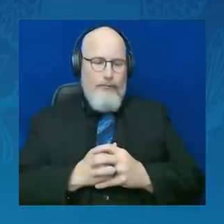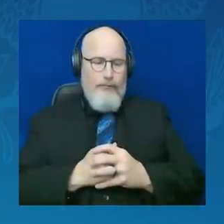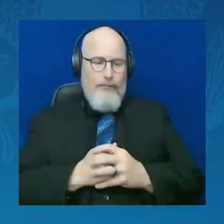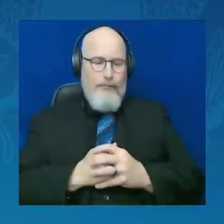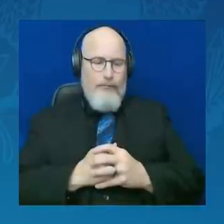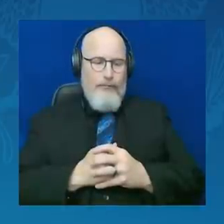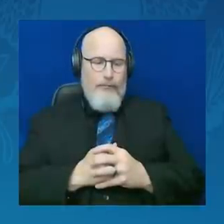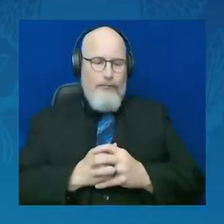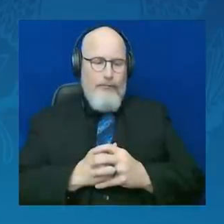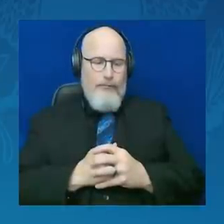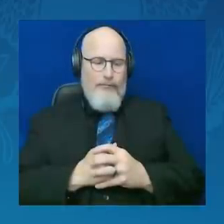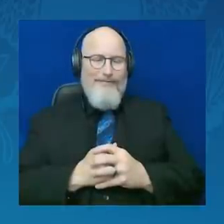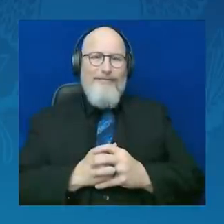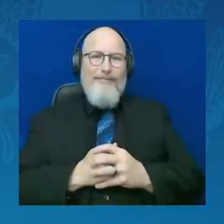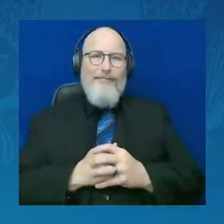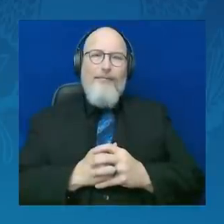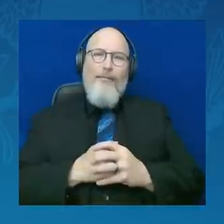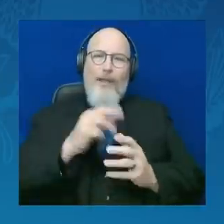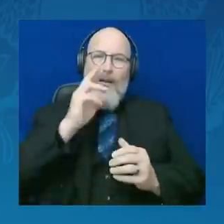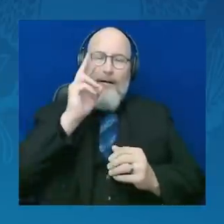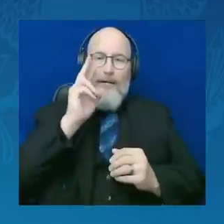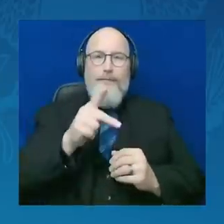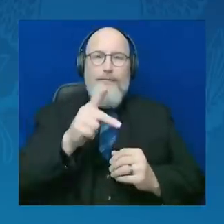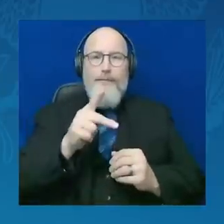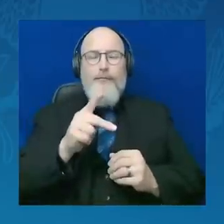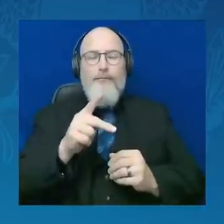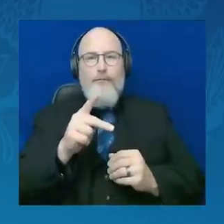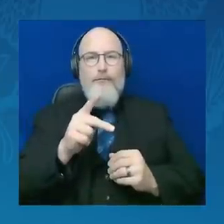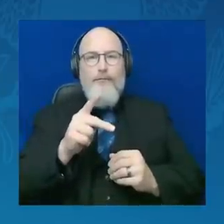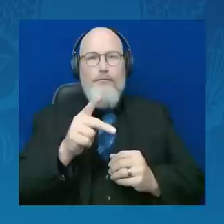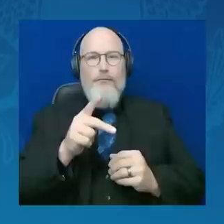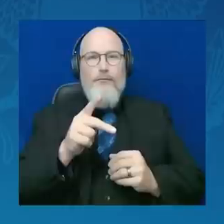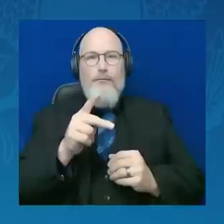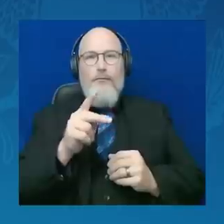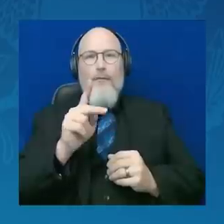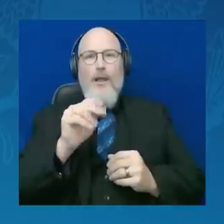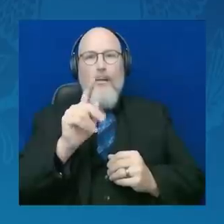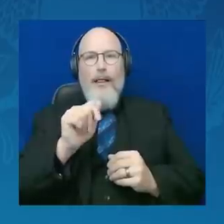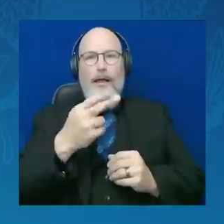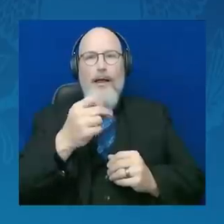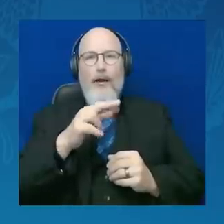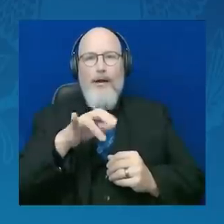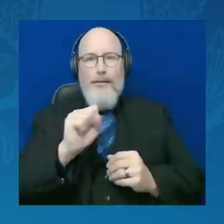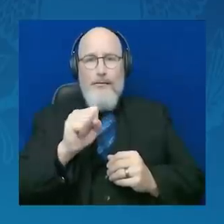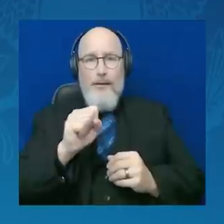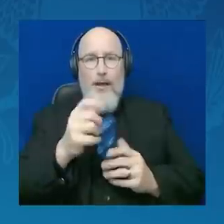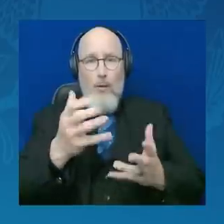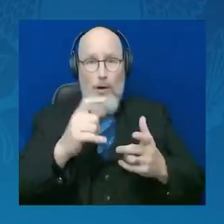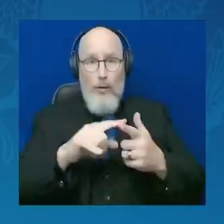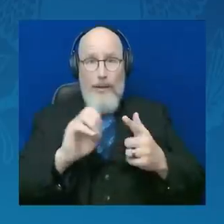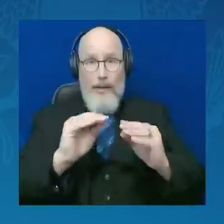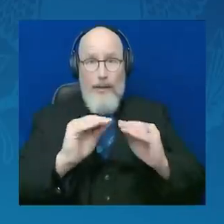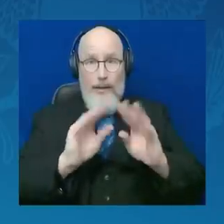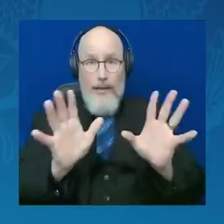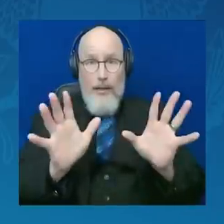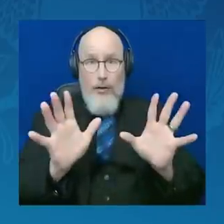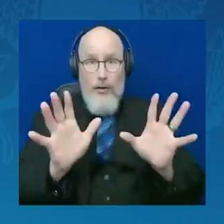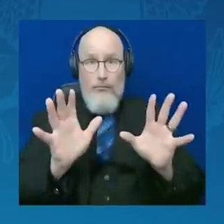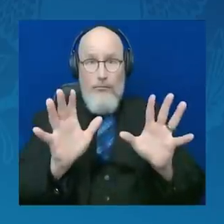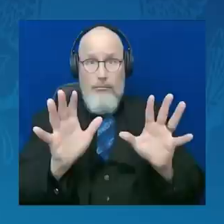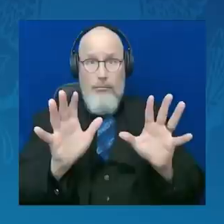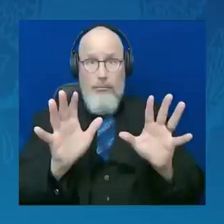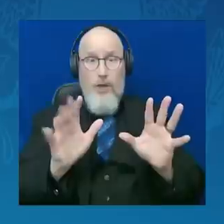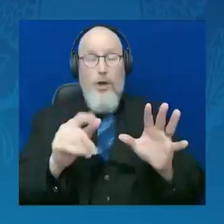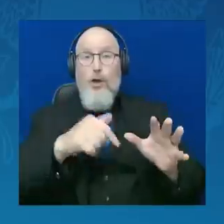I want to be very clear. The United States and Poland are united in what